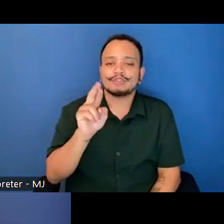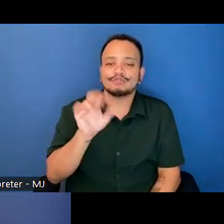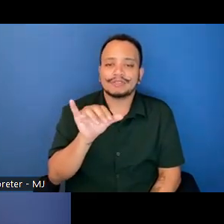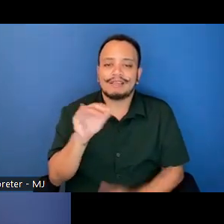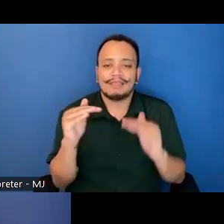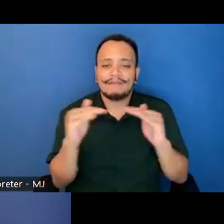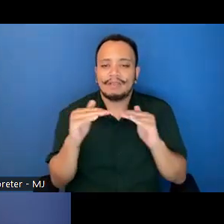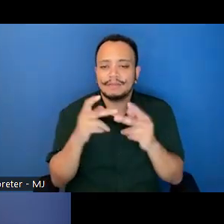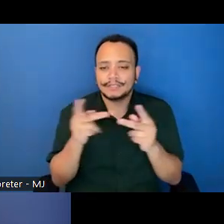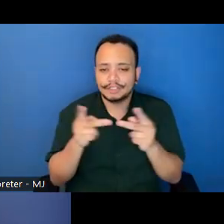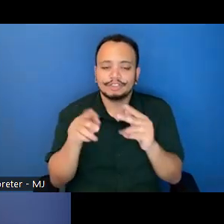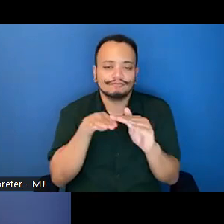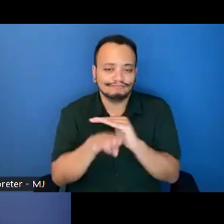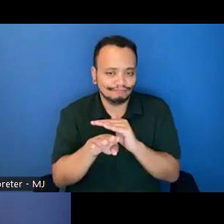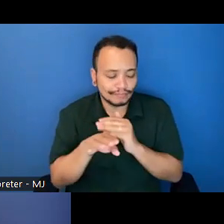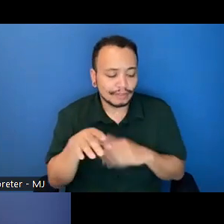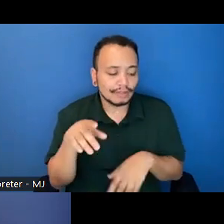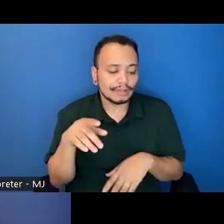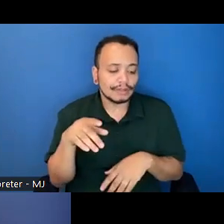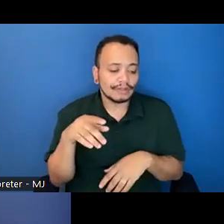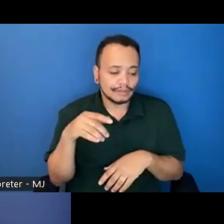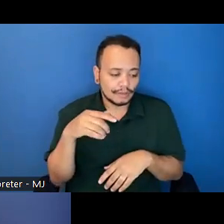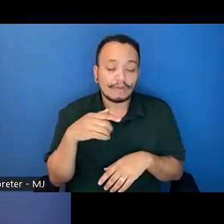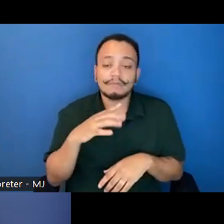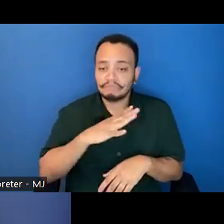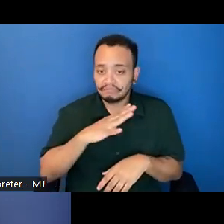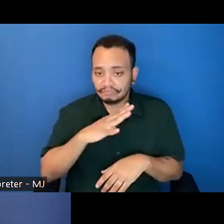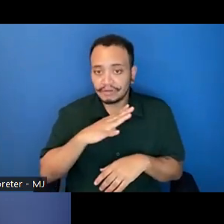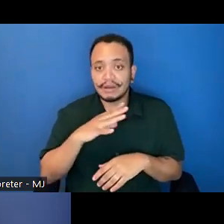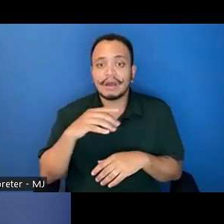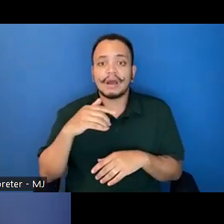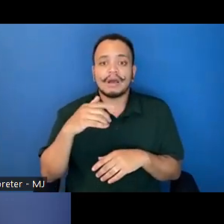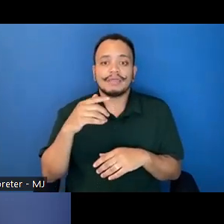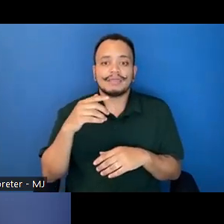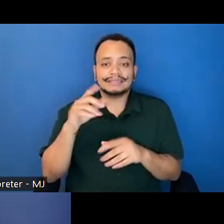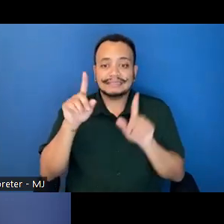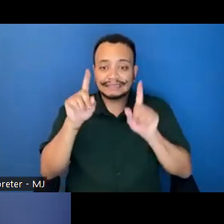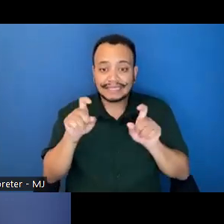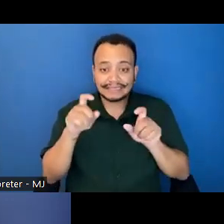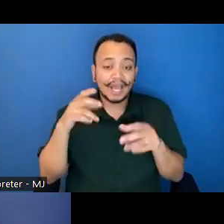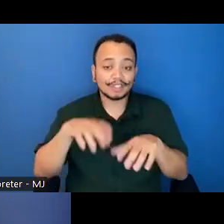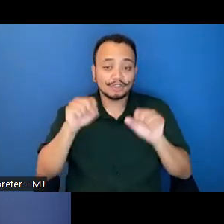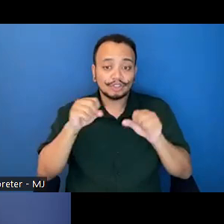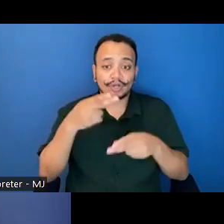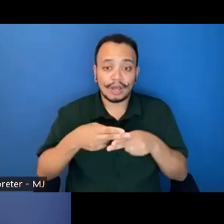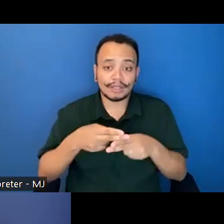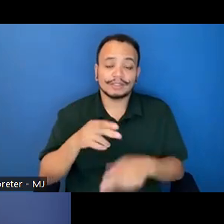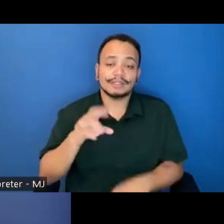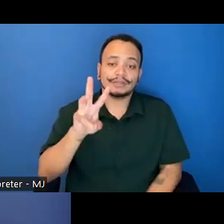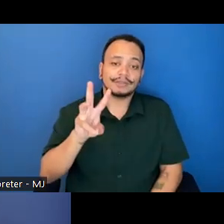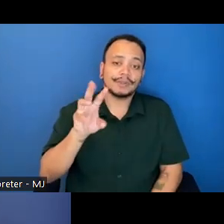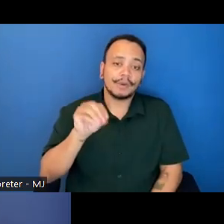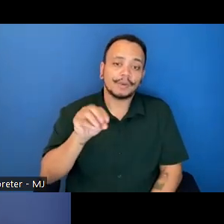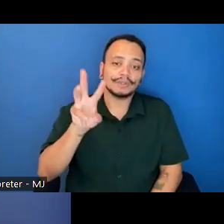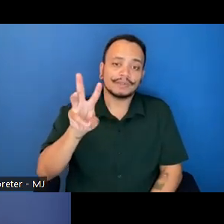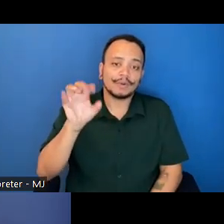And I participated in an assessment that's called the WOWI, WOWI, and it